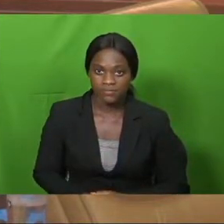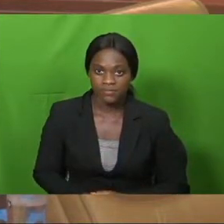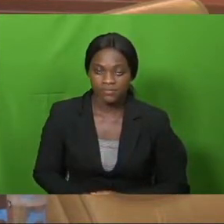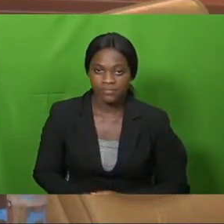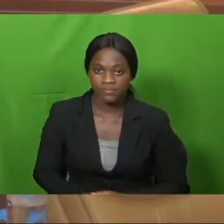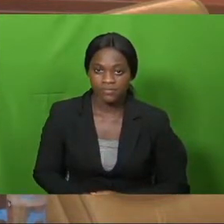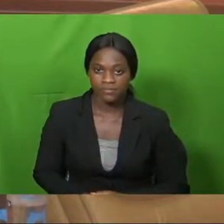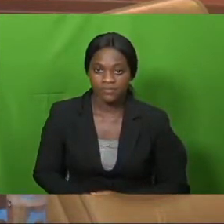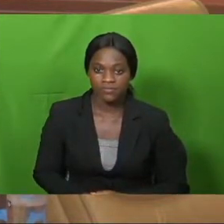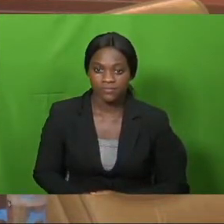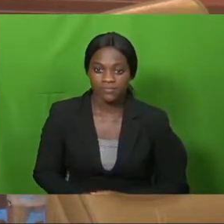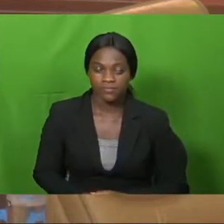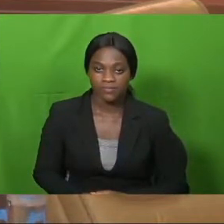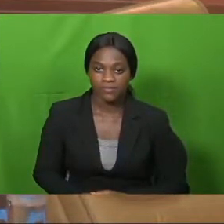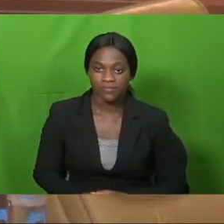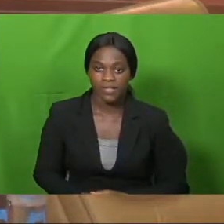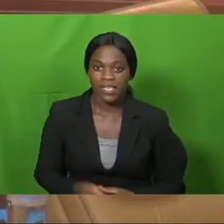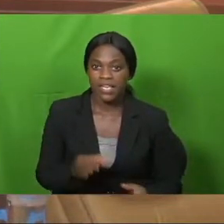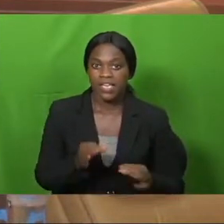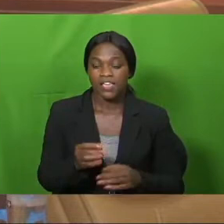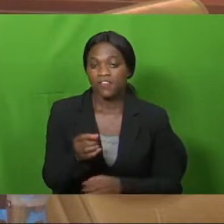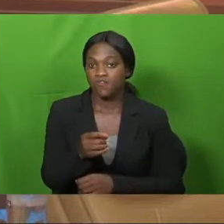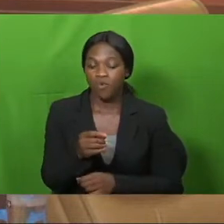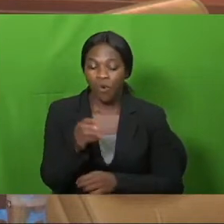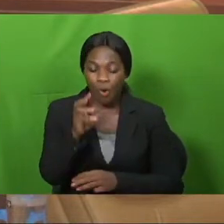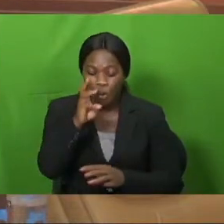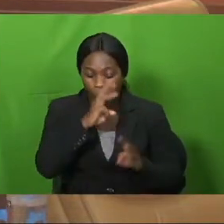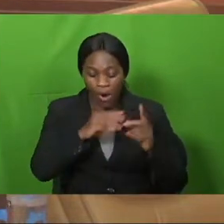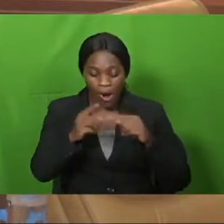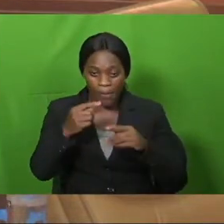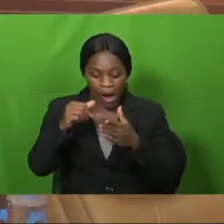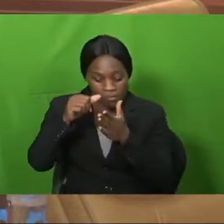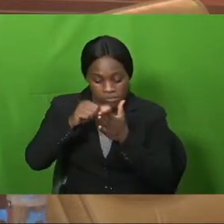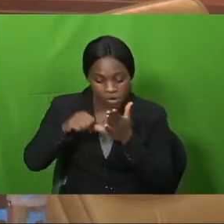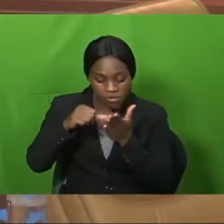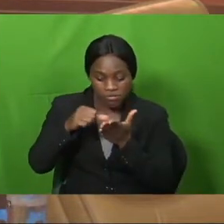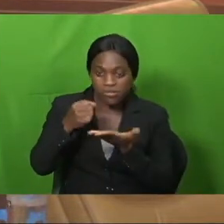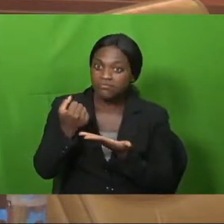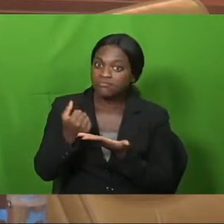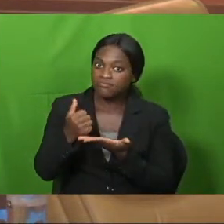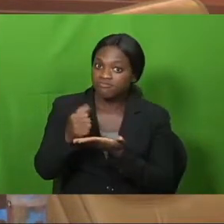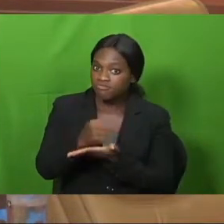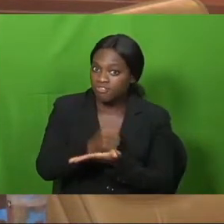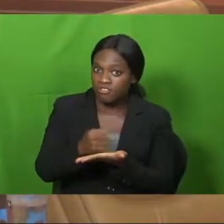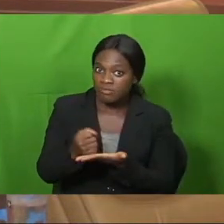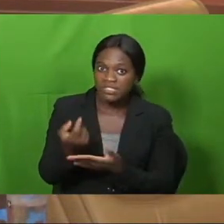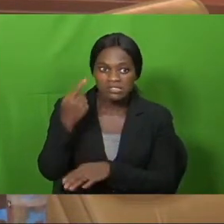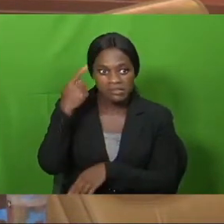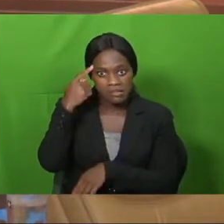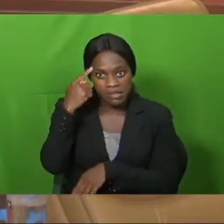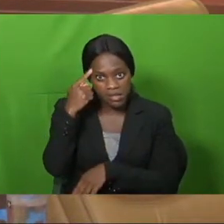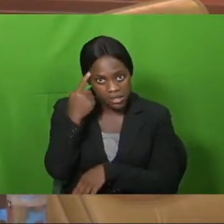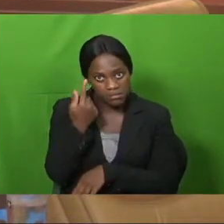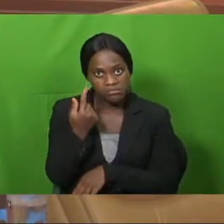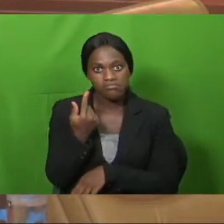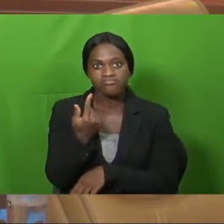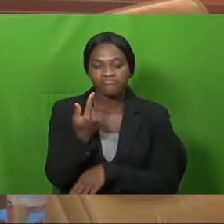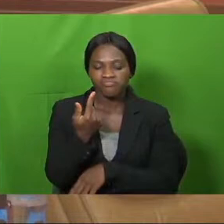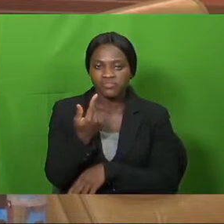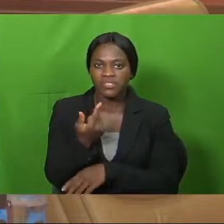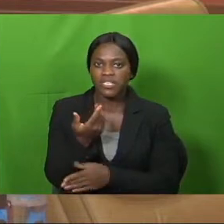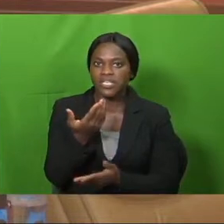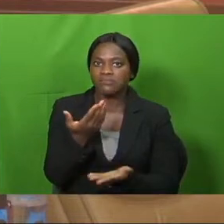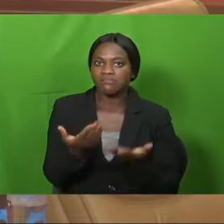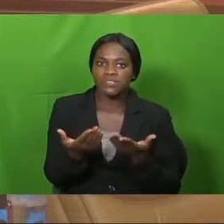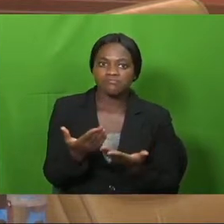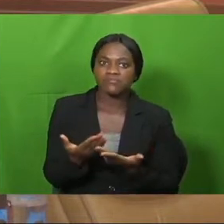very, worried about the audited accounts and you believe that there is a situation of causing financial